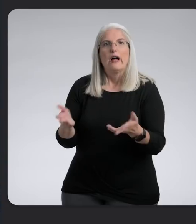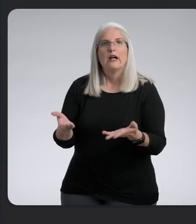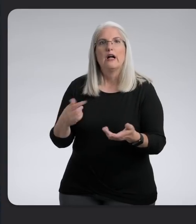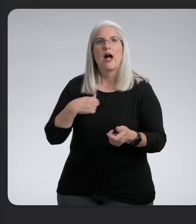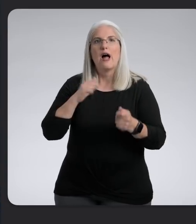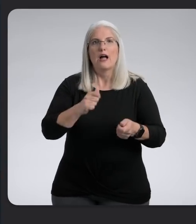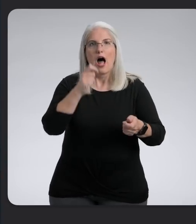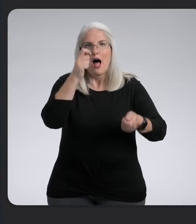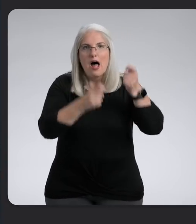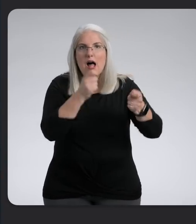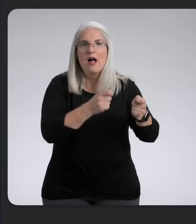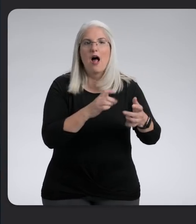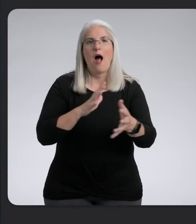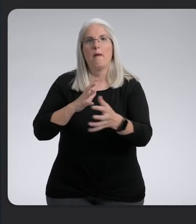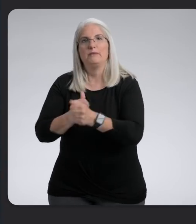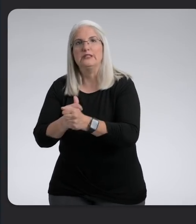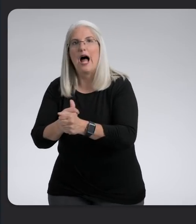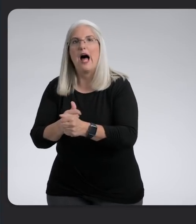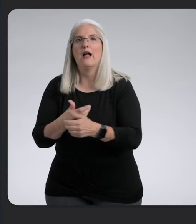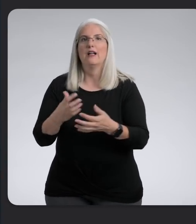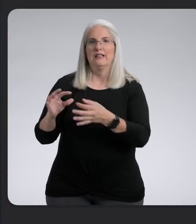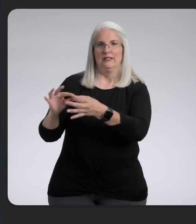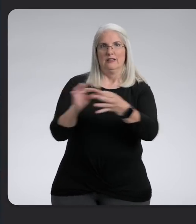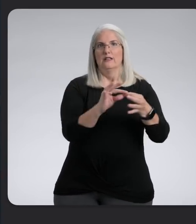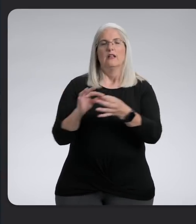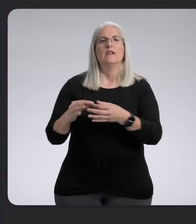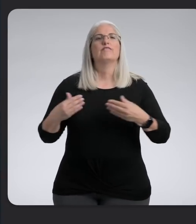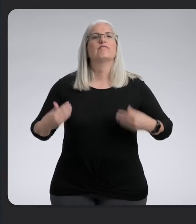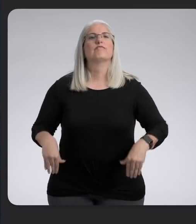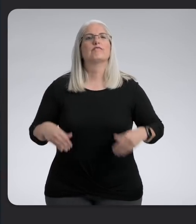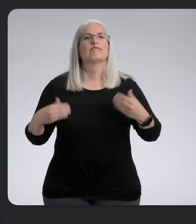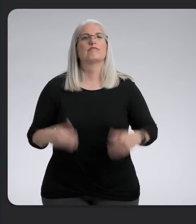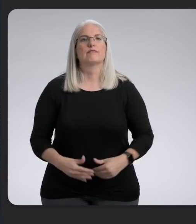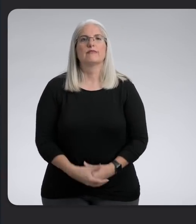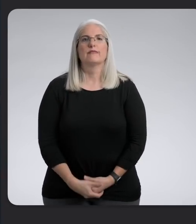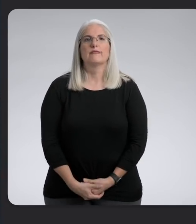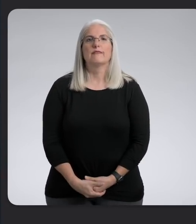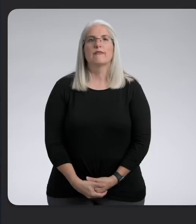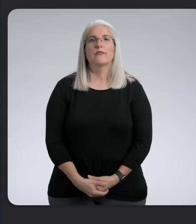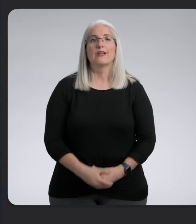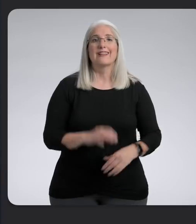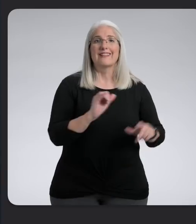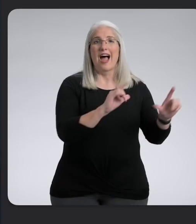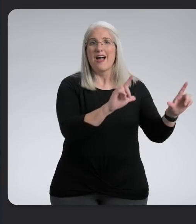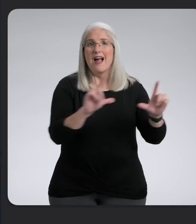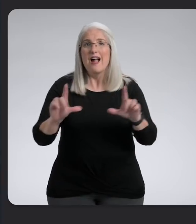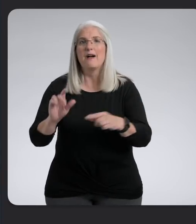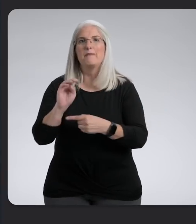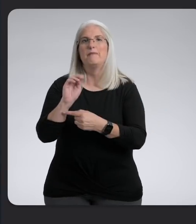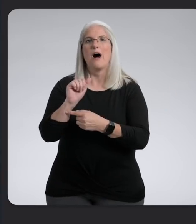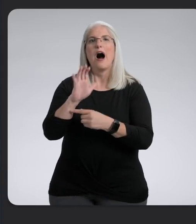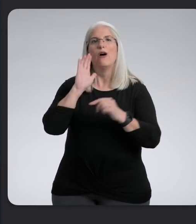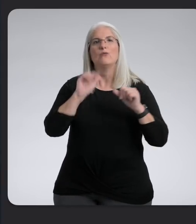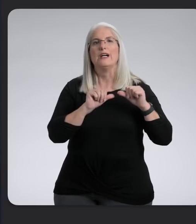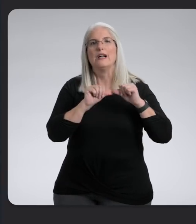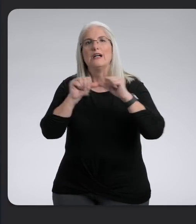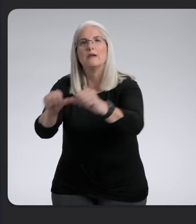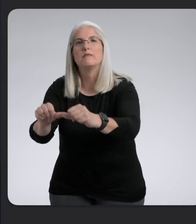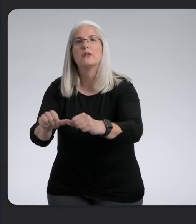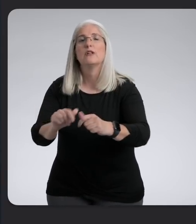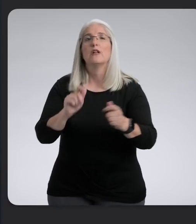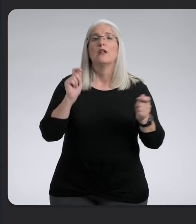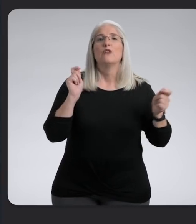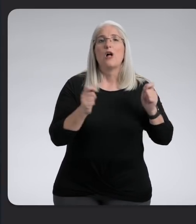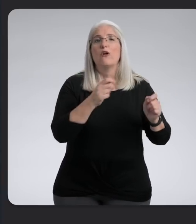update everywhere. I'm gonna open a bunch of tabs, and my iMac just keeps up. And if I change my current tab,